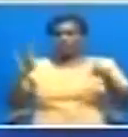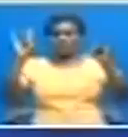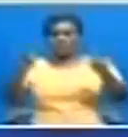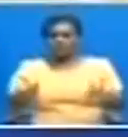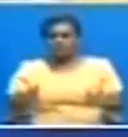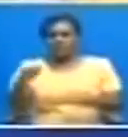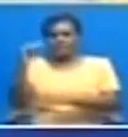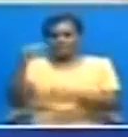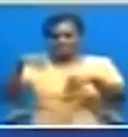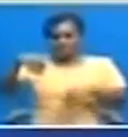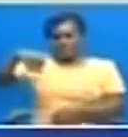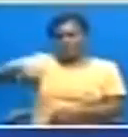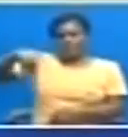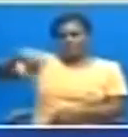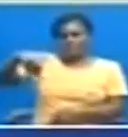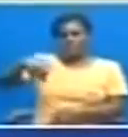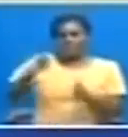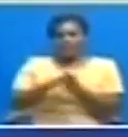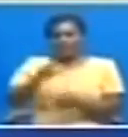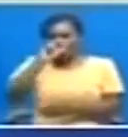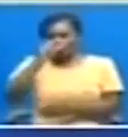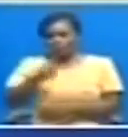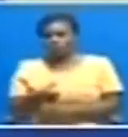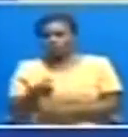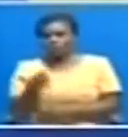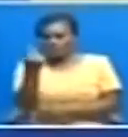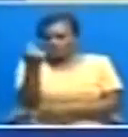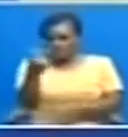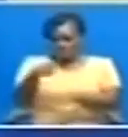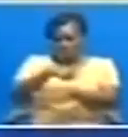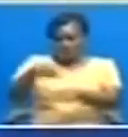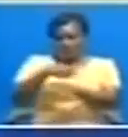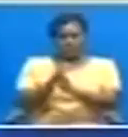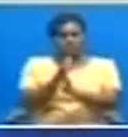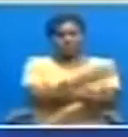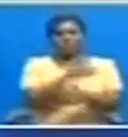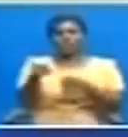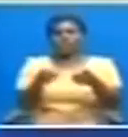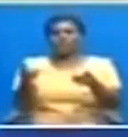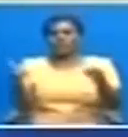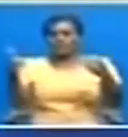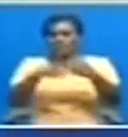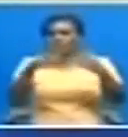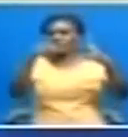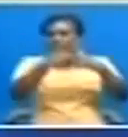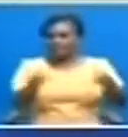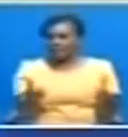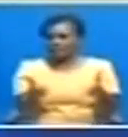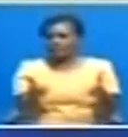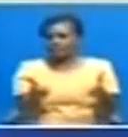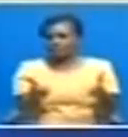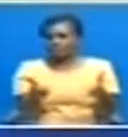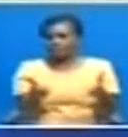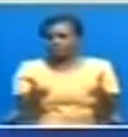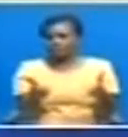Icons, Namibia, Newcastle Whalers and Portugal. With only a few hours left before the Safari Sevens kicks off at the Safaricom Stadium in